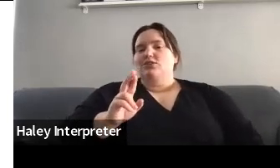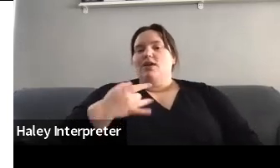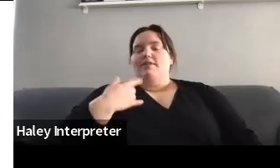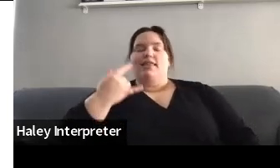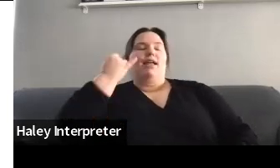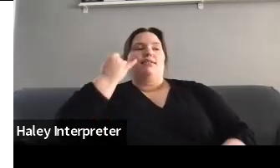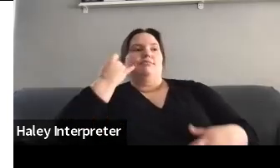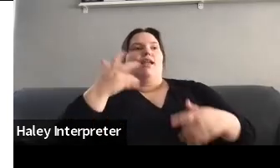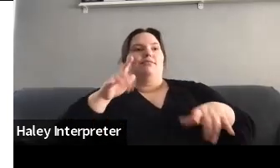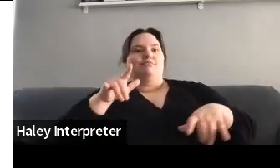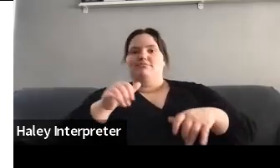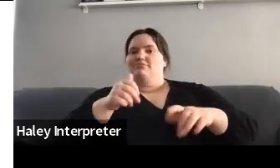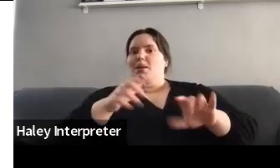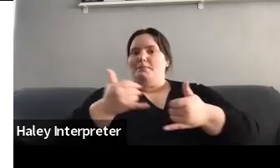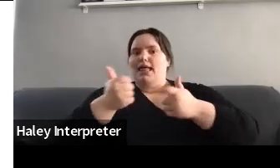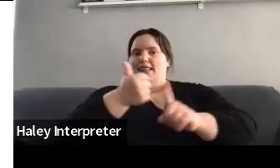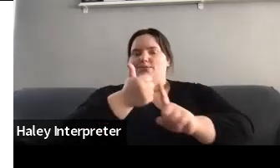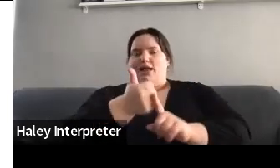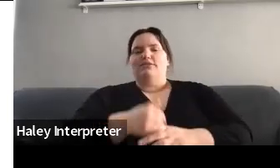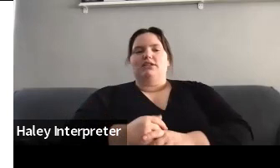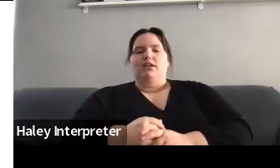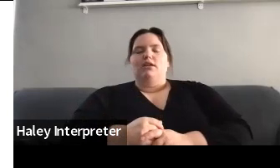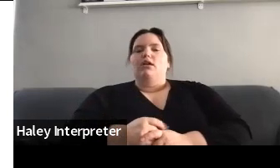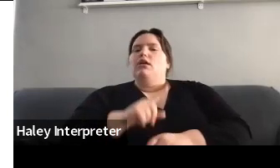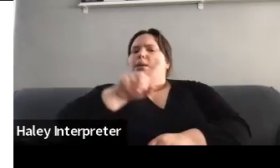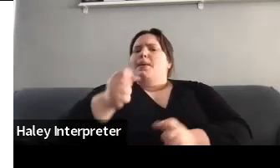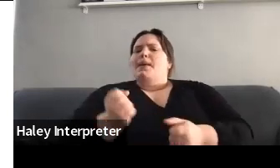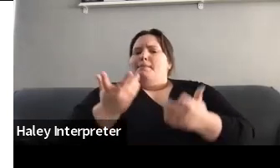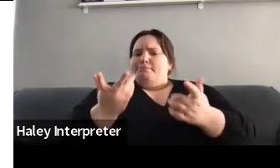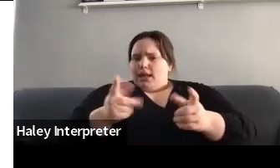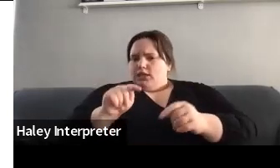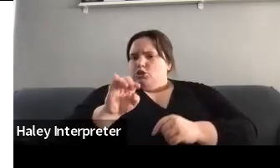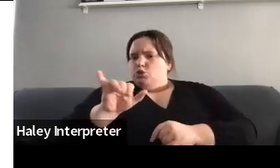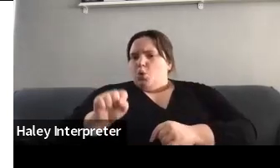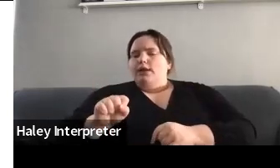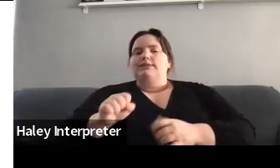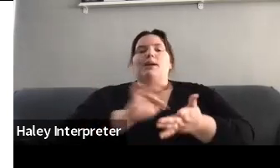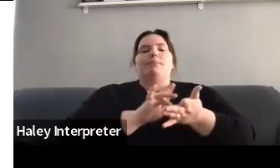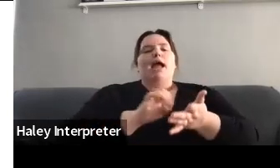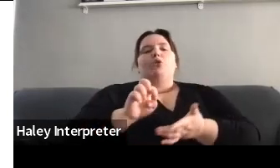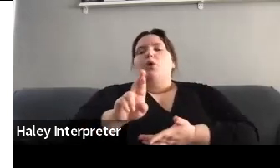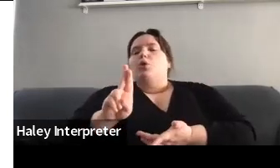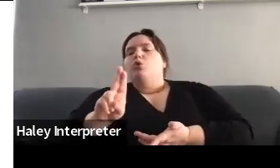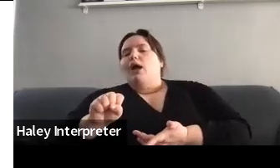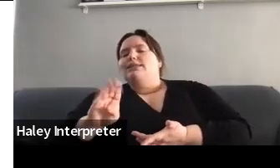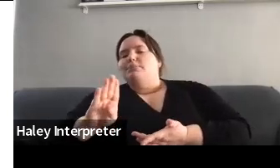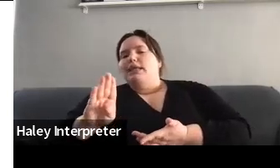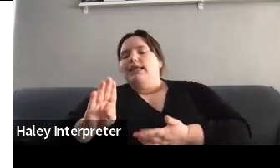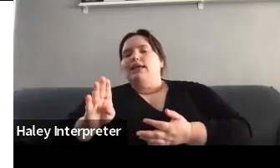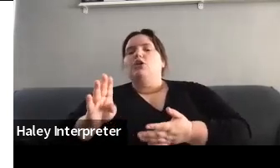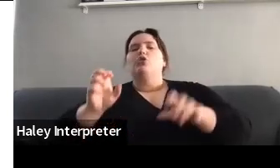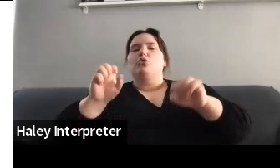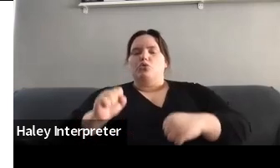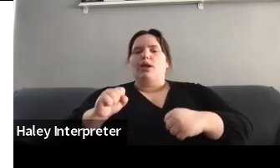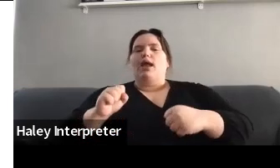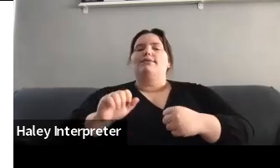And then a lot of these toys are also battery and USB rechargeable. So, for example, the